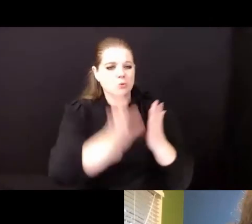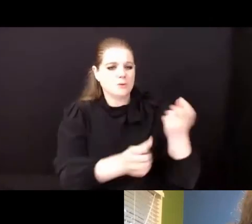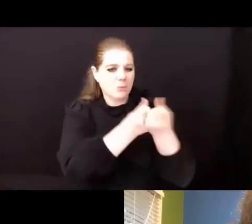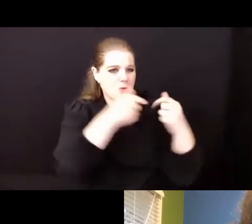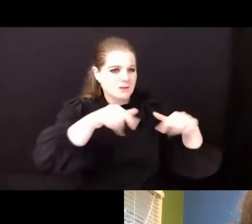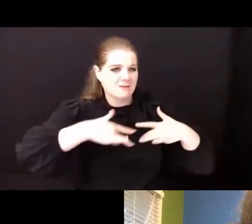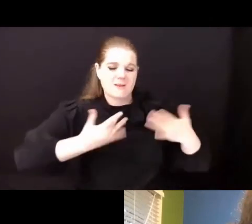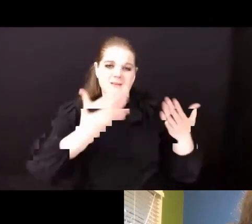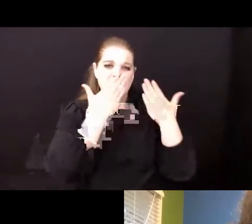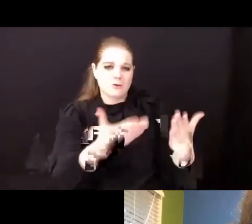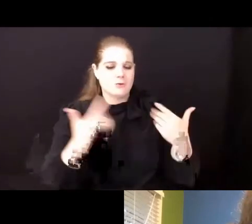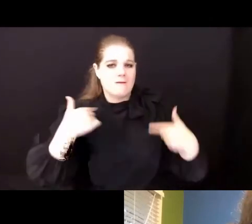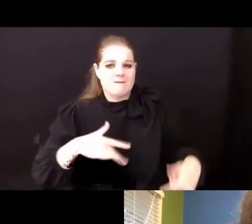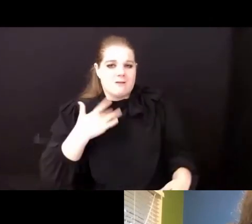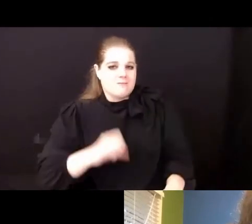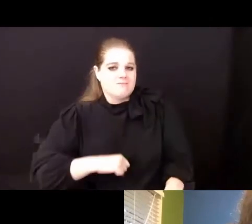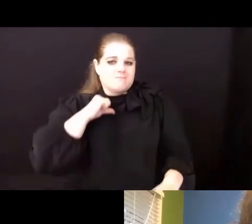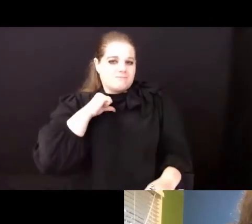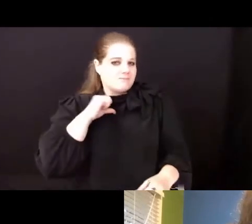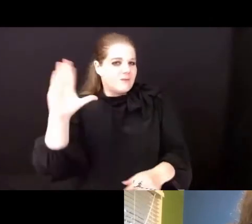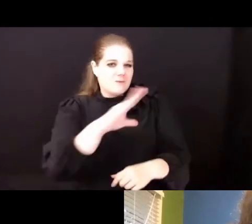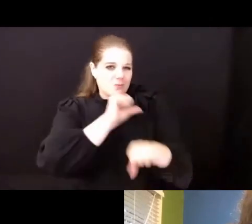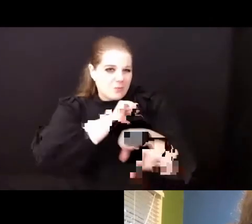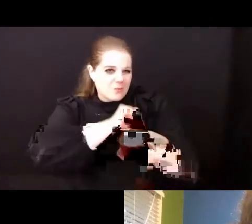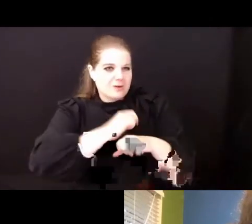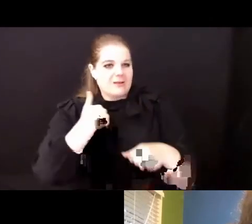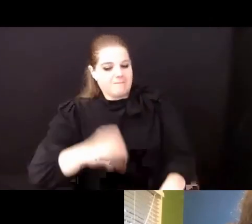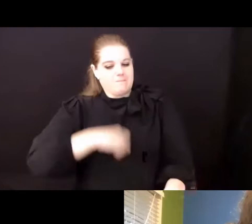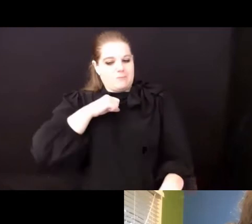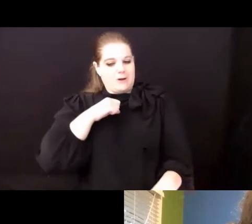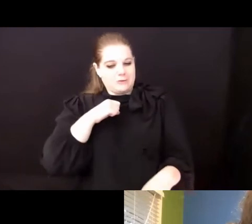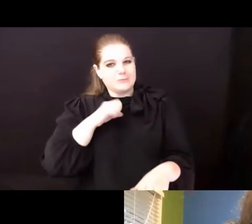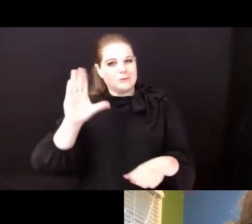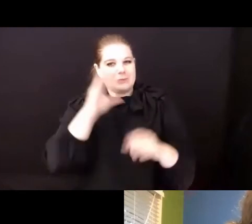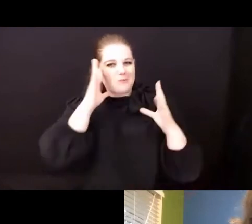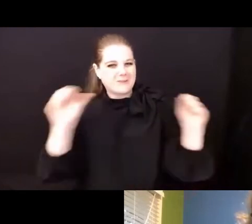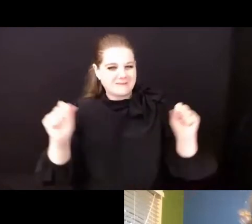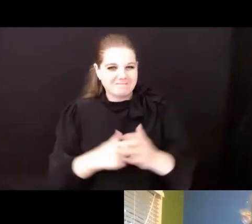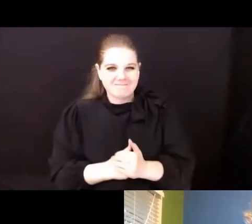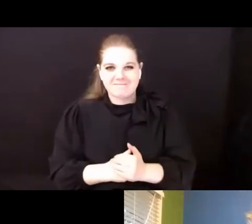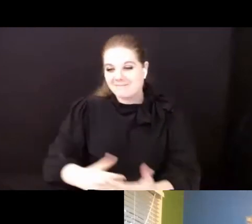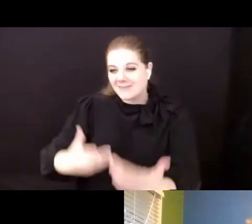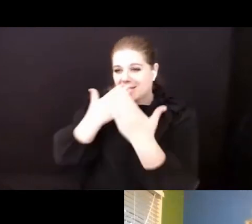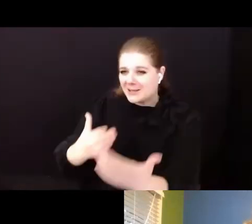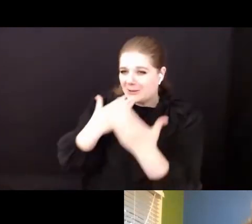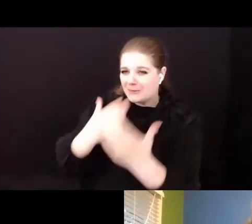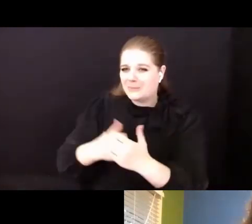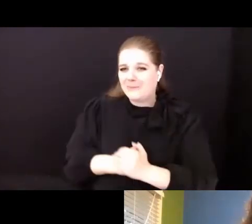really proud of this work and proud to be your president. So thanks for all you do. Thank you. We have to remember